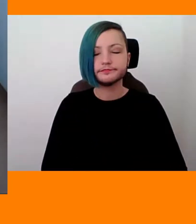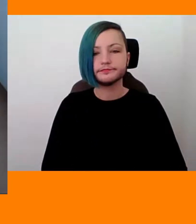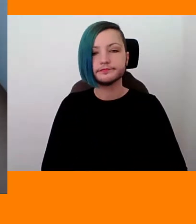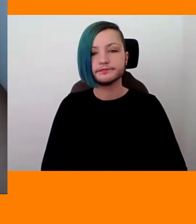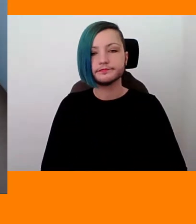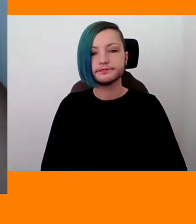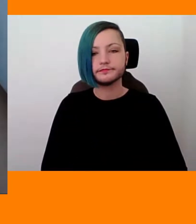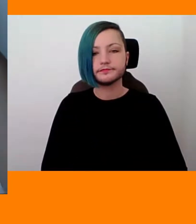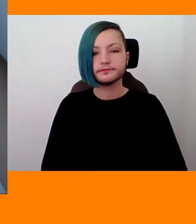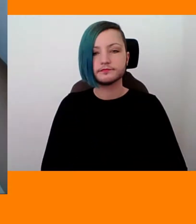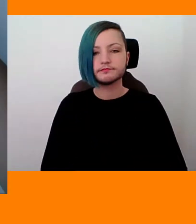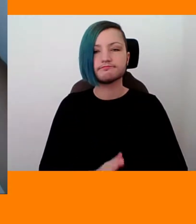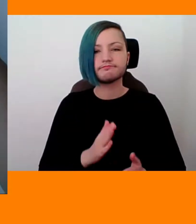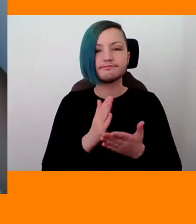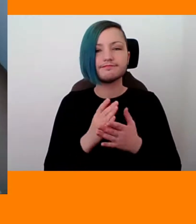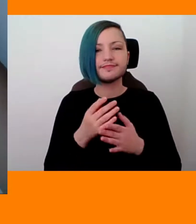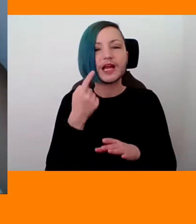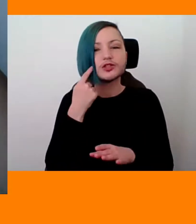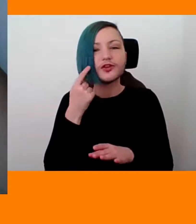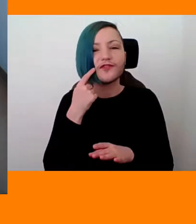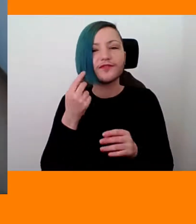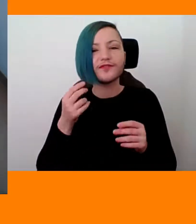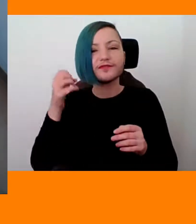That's just a really subtle highlight.